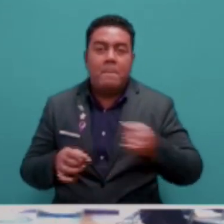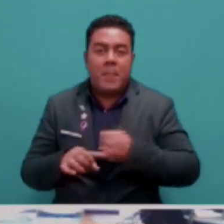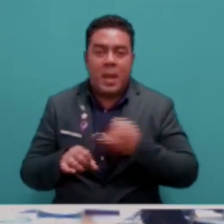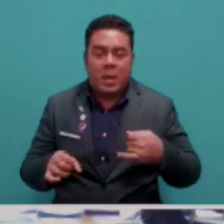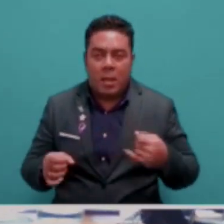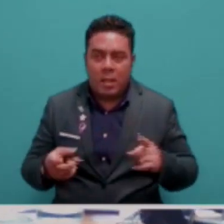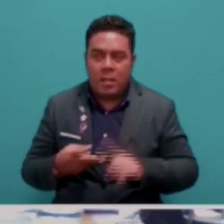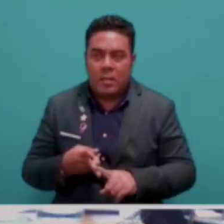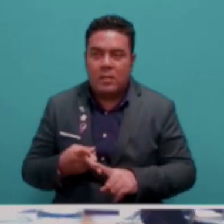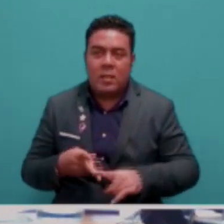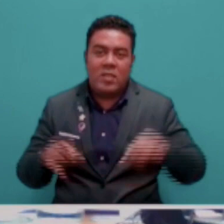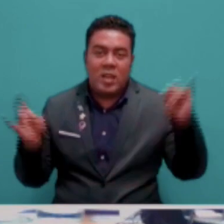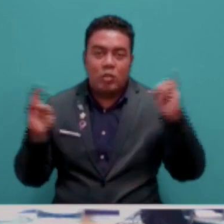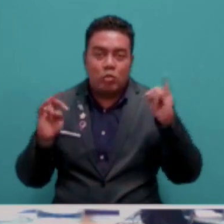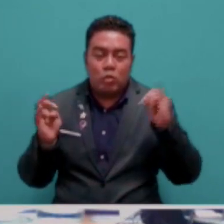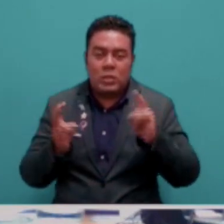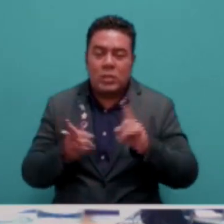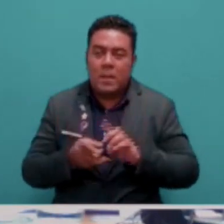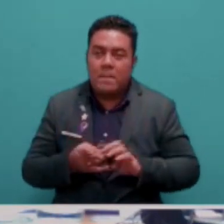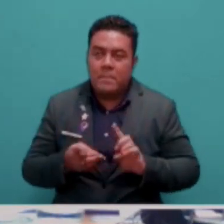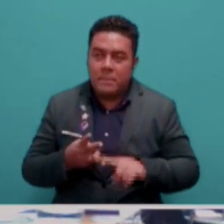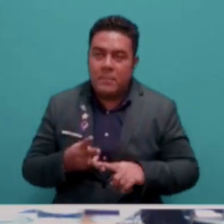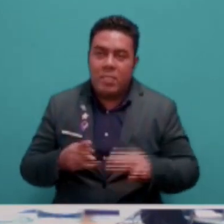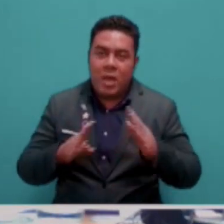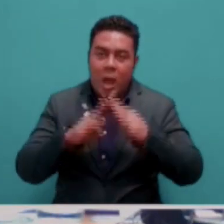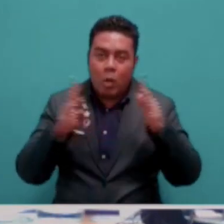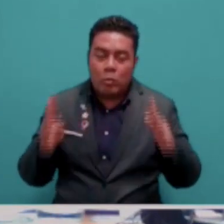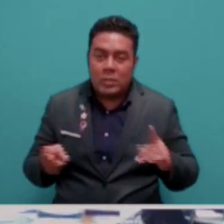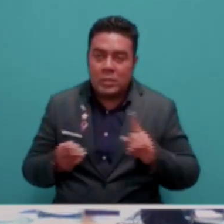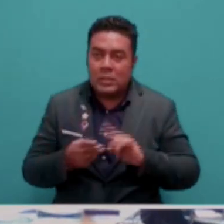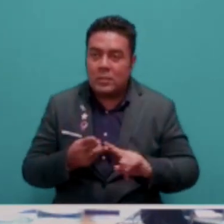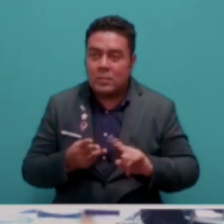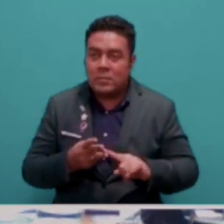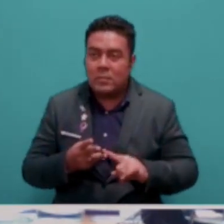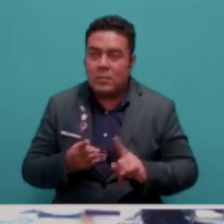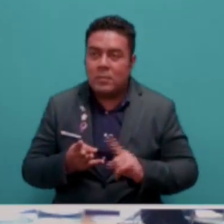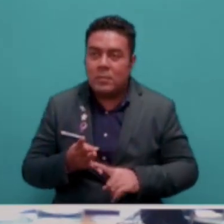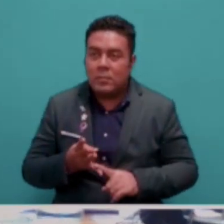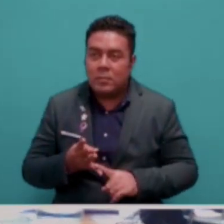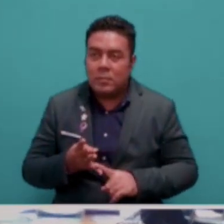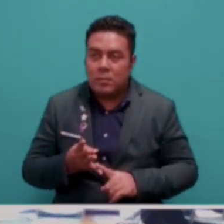benefits, the insurance benefits, the housing benefits,